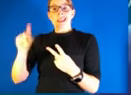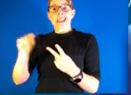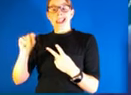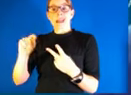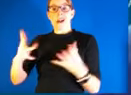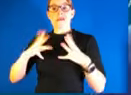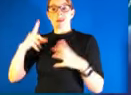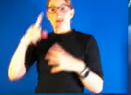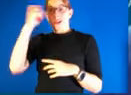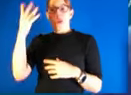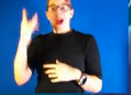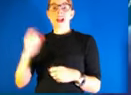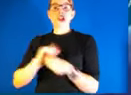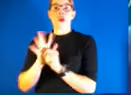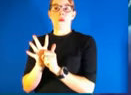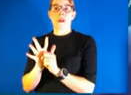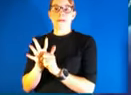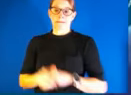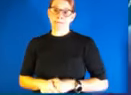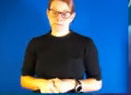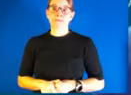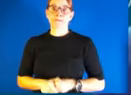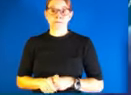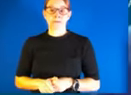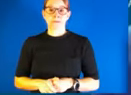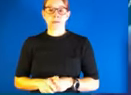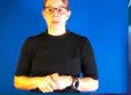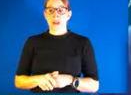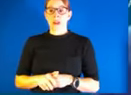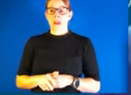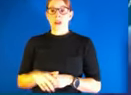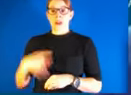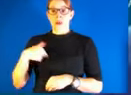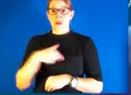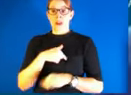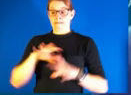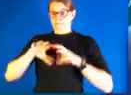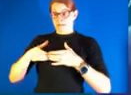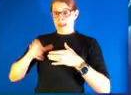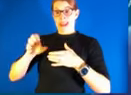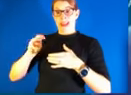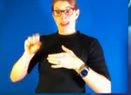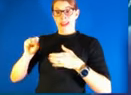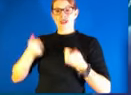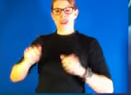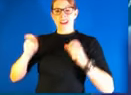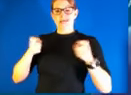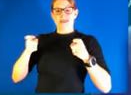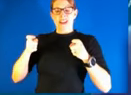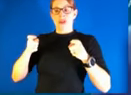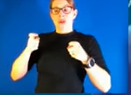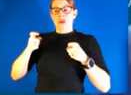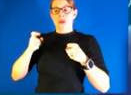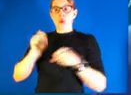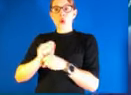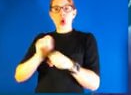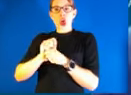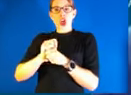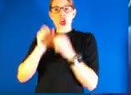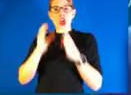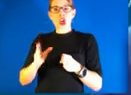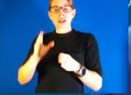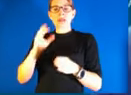So we're really trying as an industry in EMS to manage the workforce shortage along with the